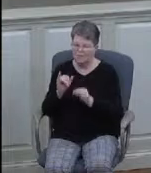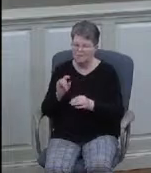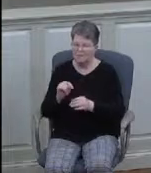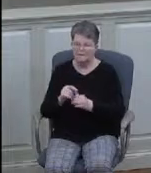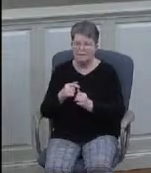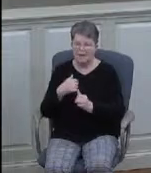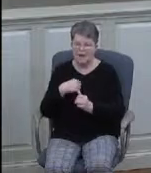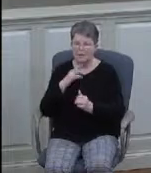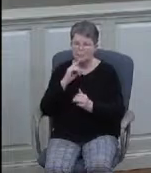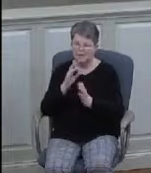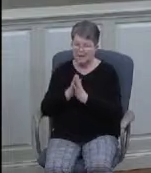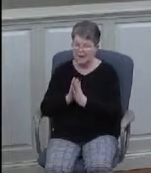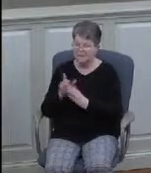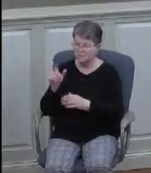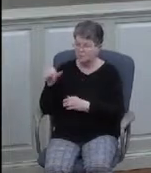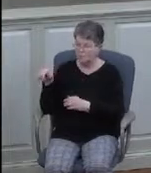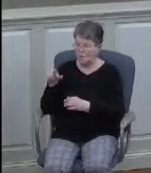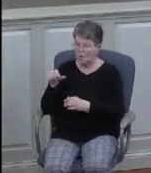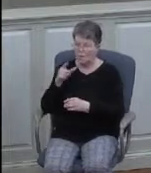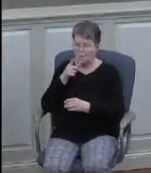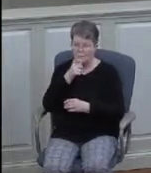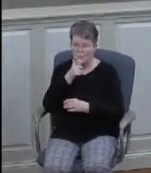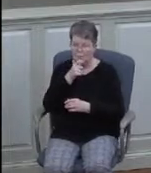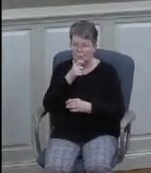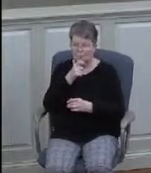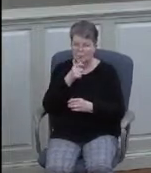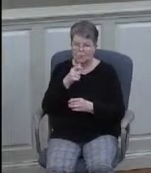I would ask you all who are,